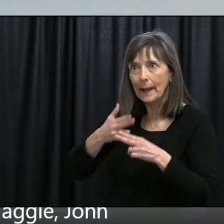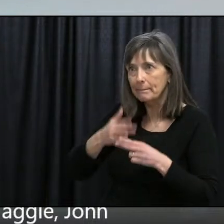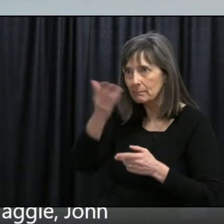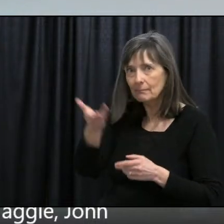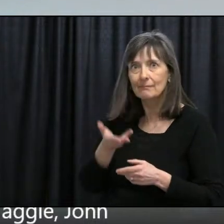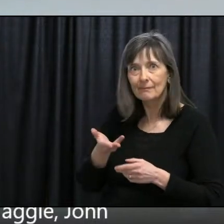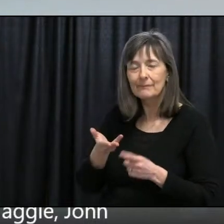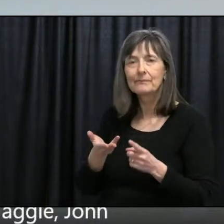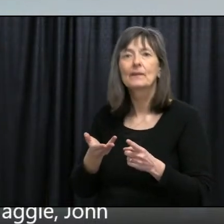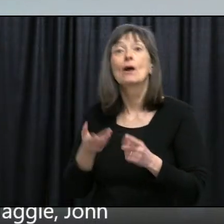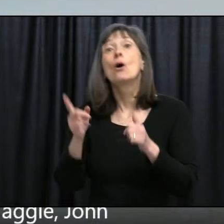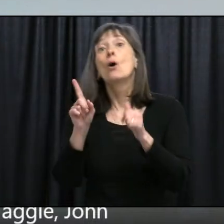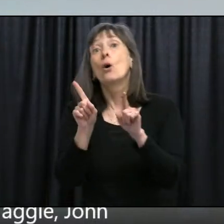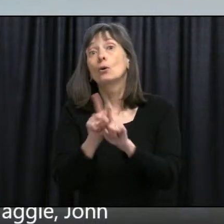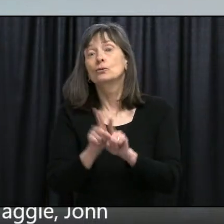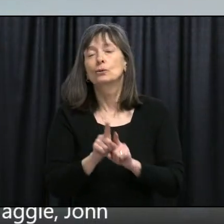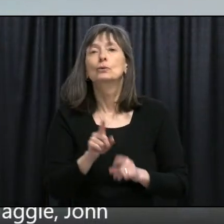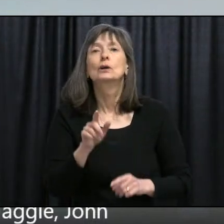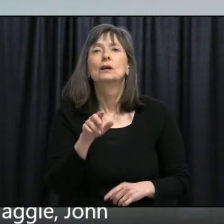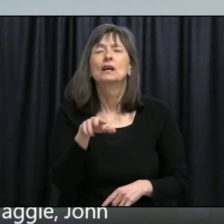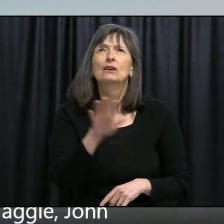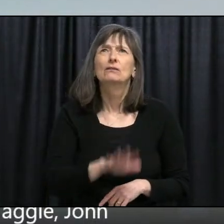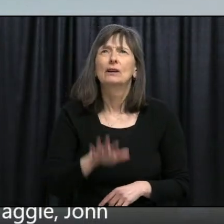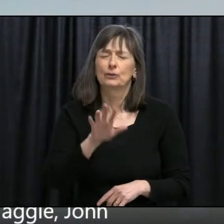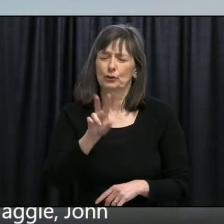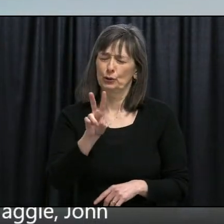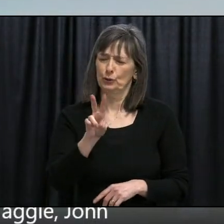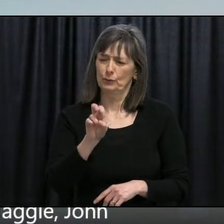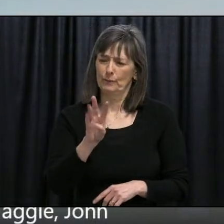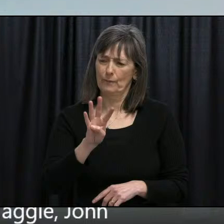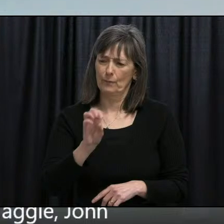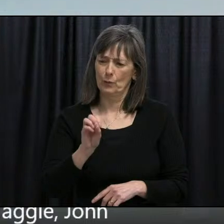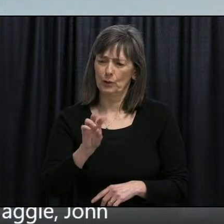think, 240 or 270